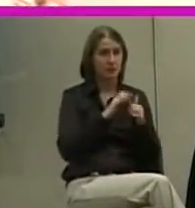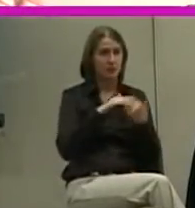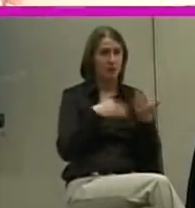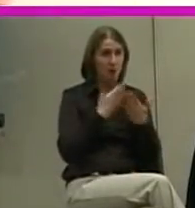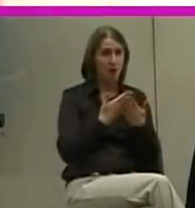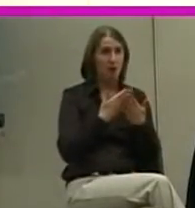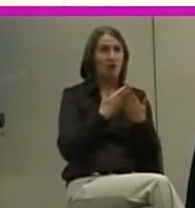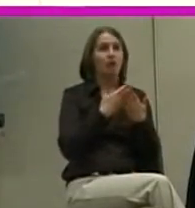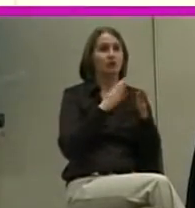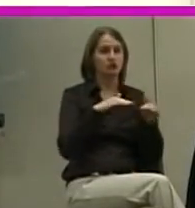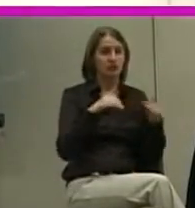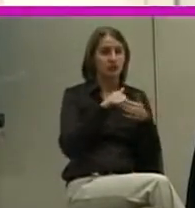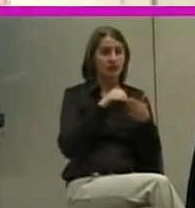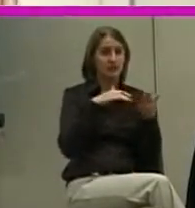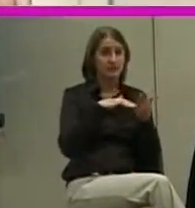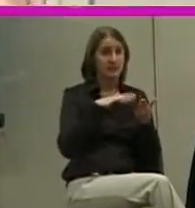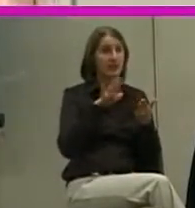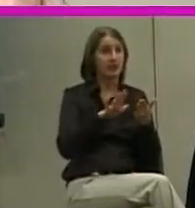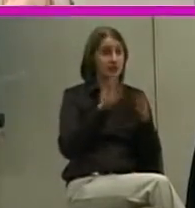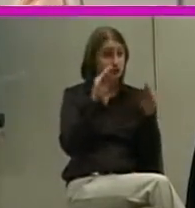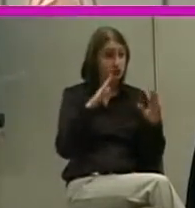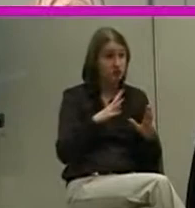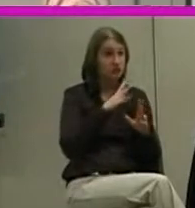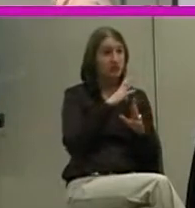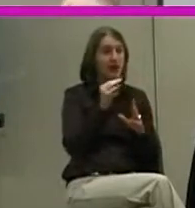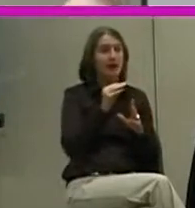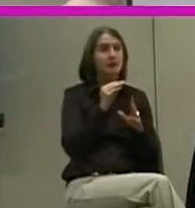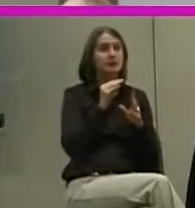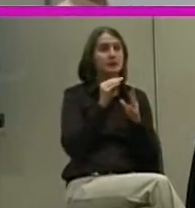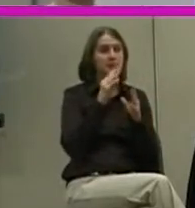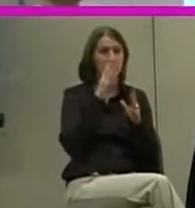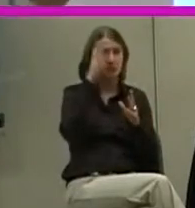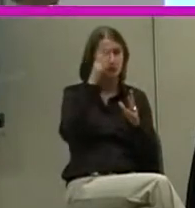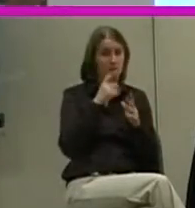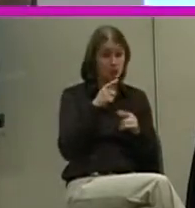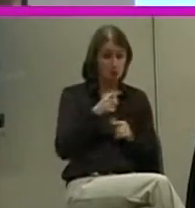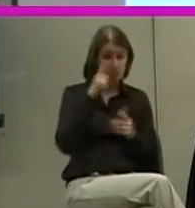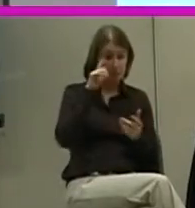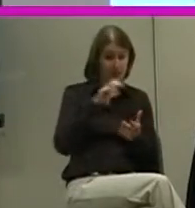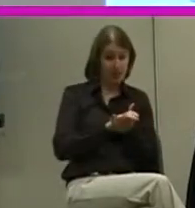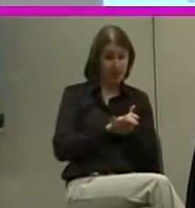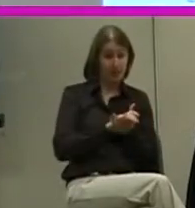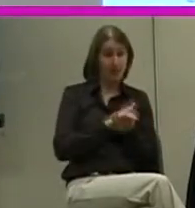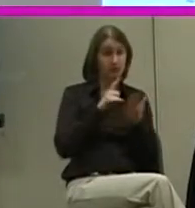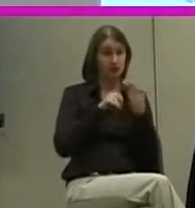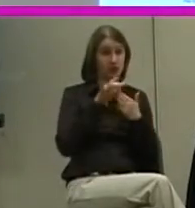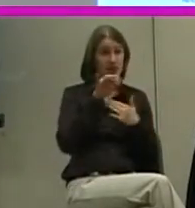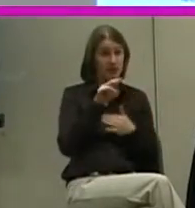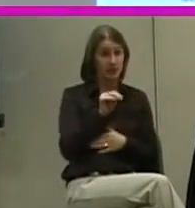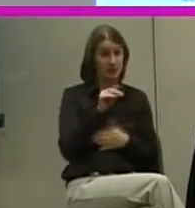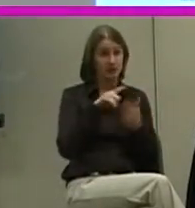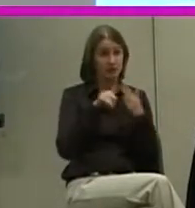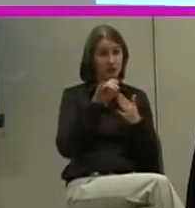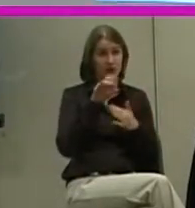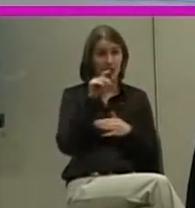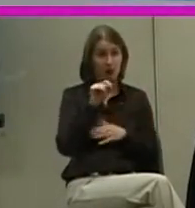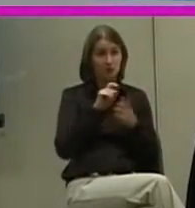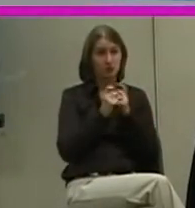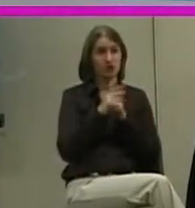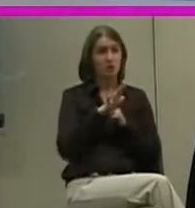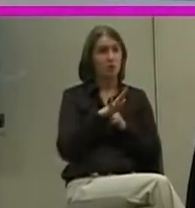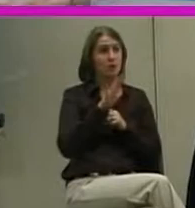their parents. Do you believe that being on check-in, check-out changed your